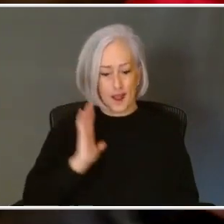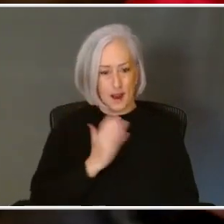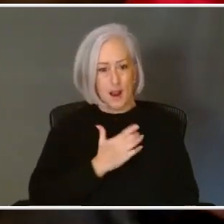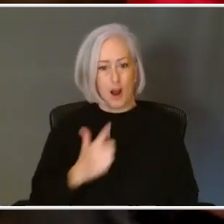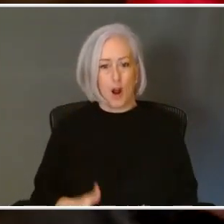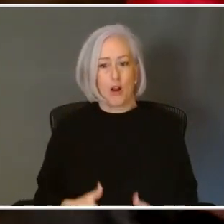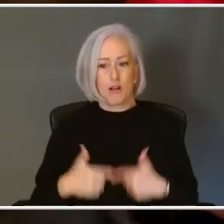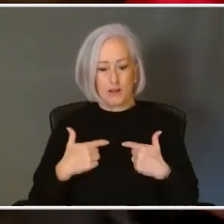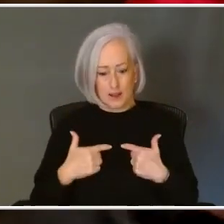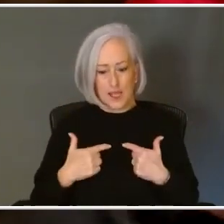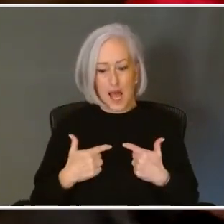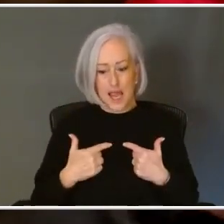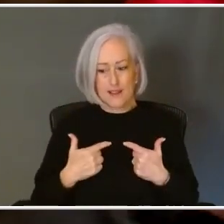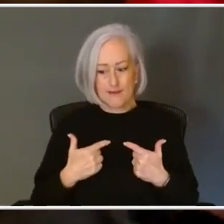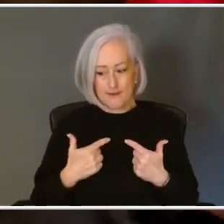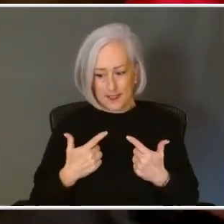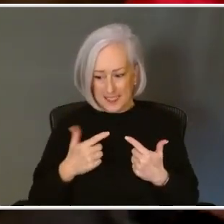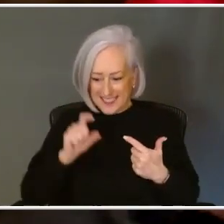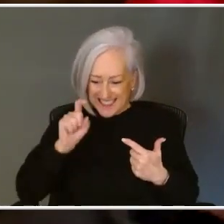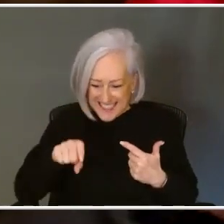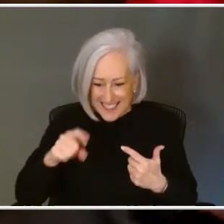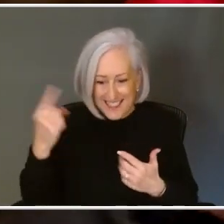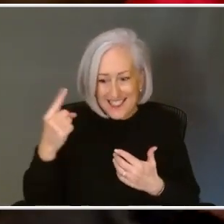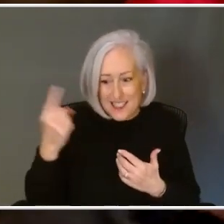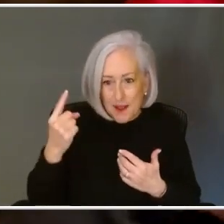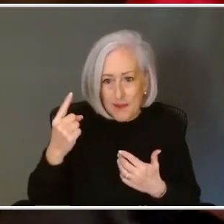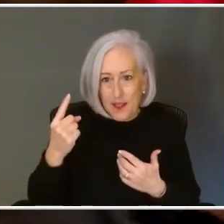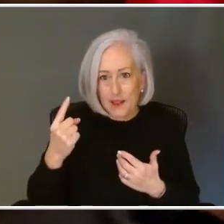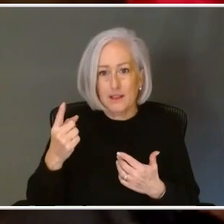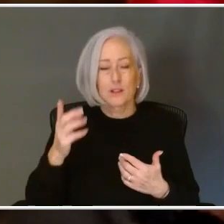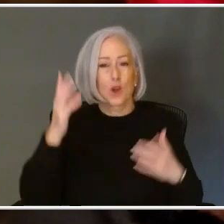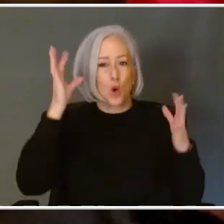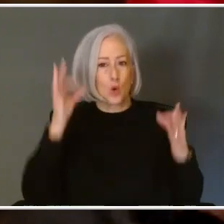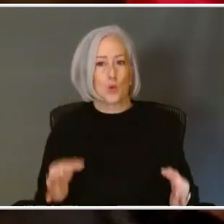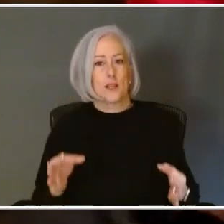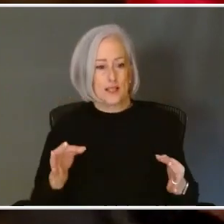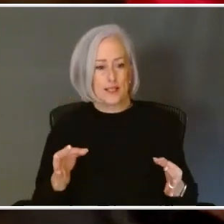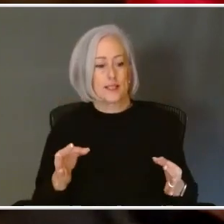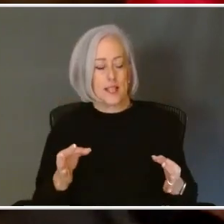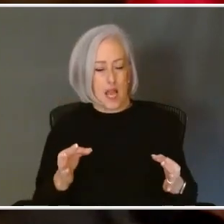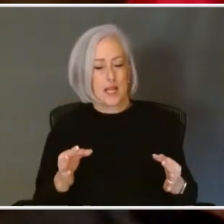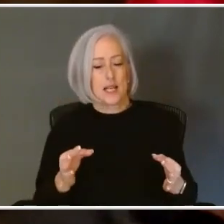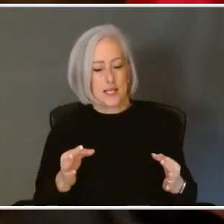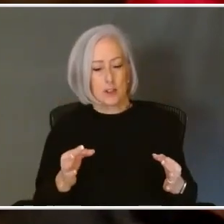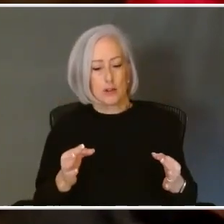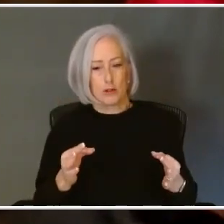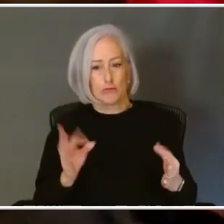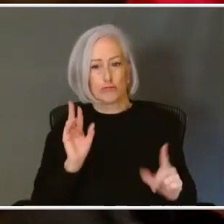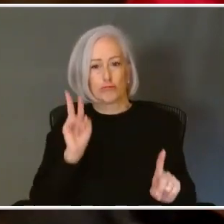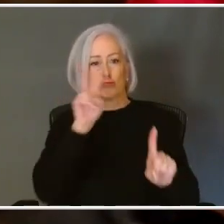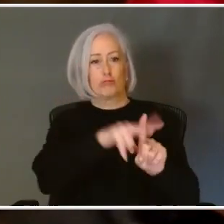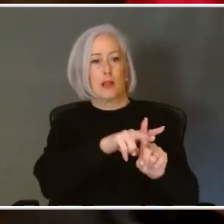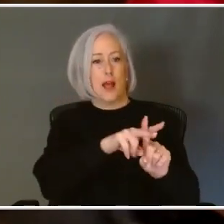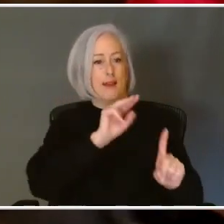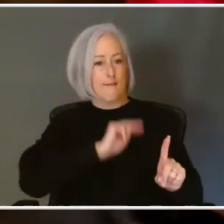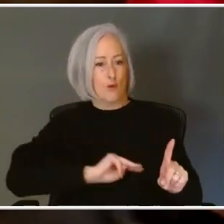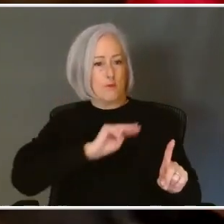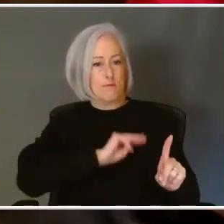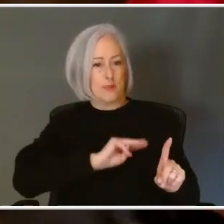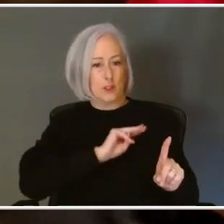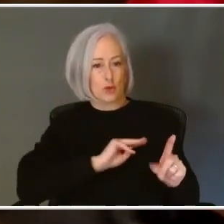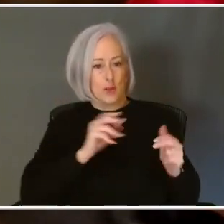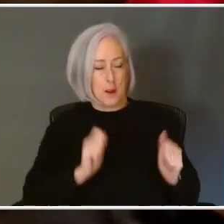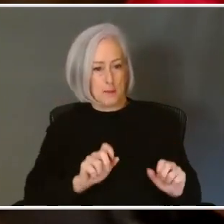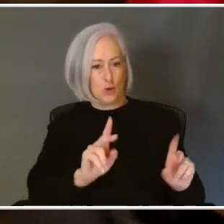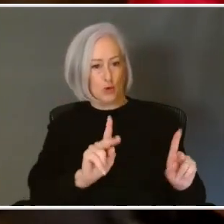be filled, and we filled that with ministry opportunities. Just because while we were there at the hospital, we realized that